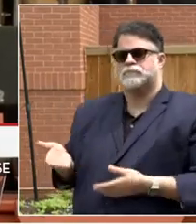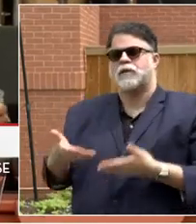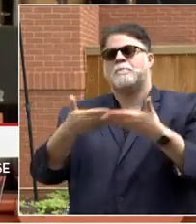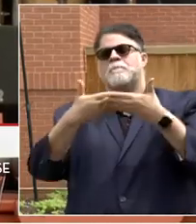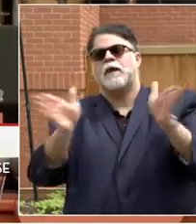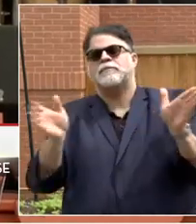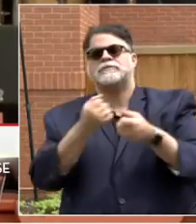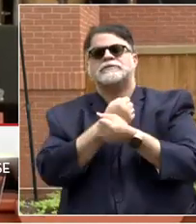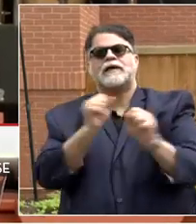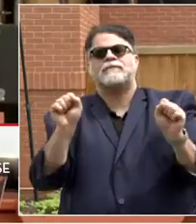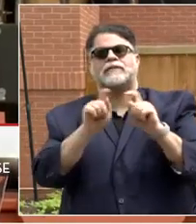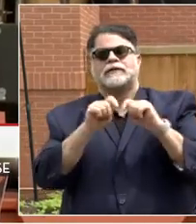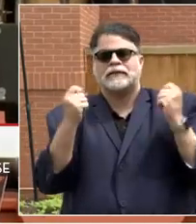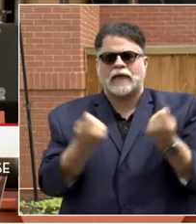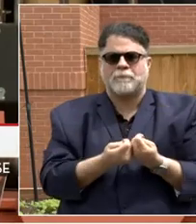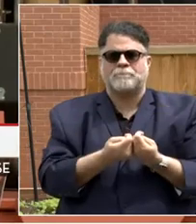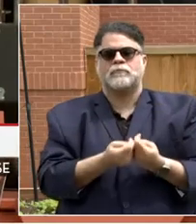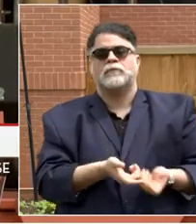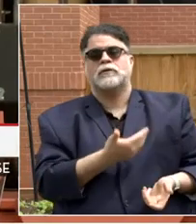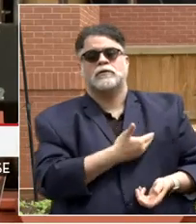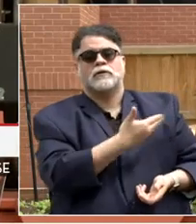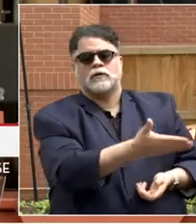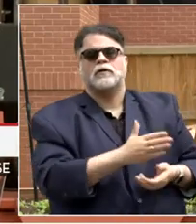peacemakers. We want you to go to